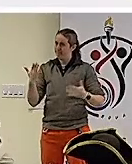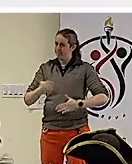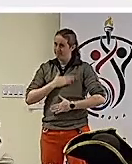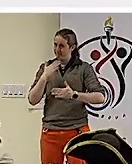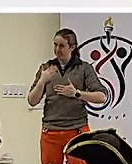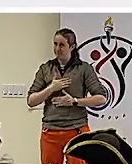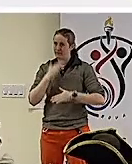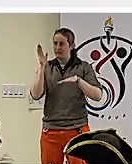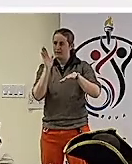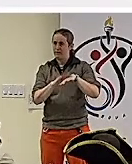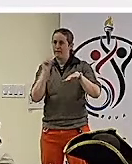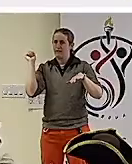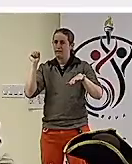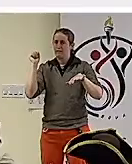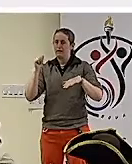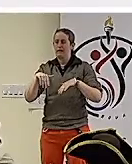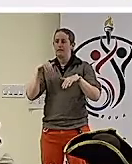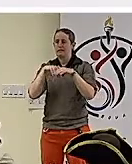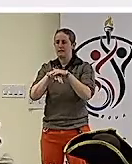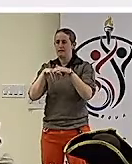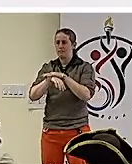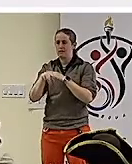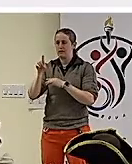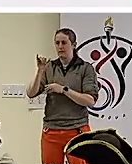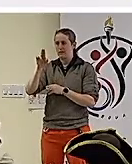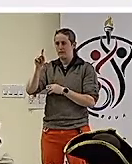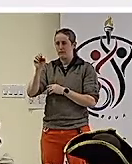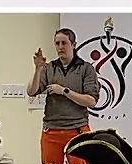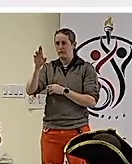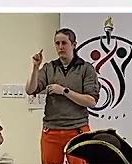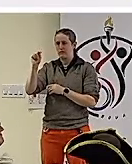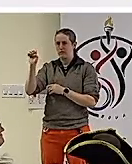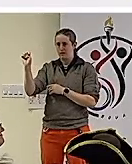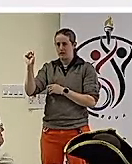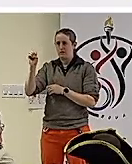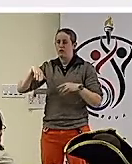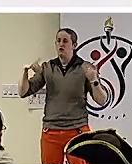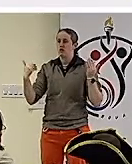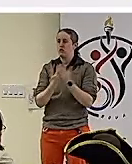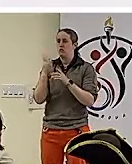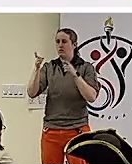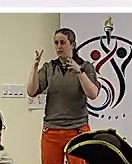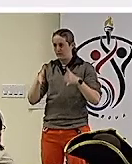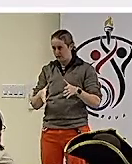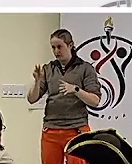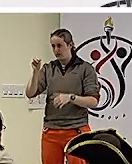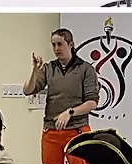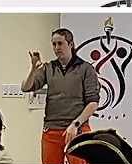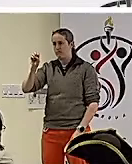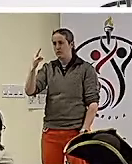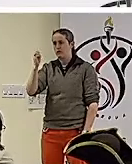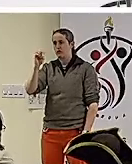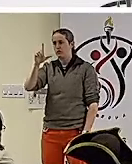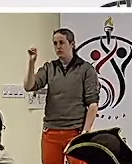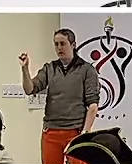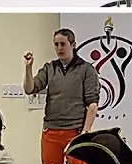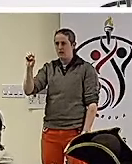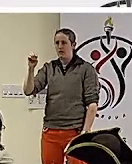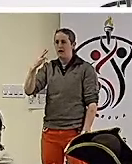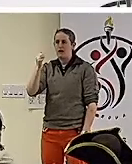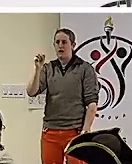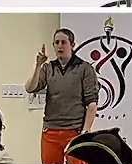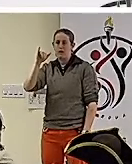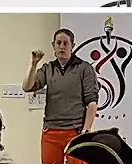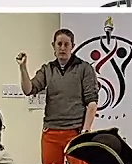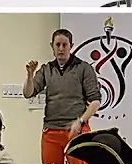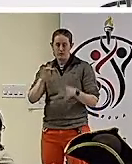the Accessibility Directorate's new Executive Director, Michelle Harris, to speak on behalf of the Directorate